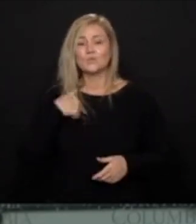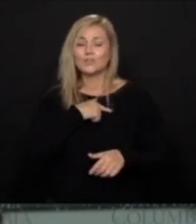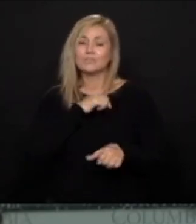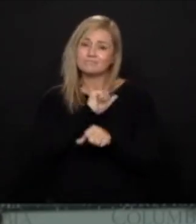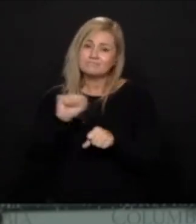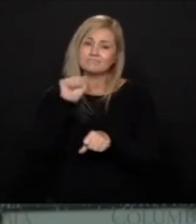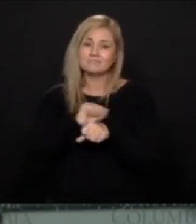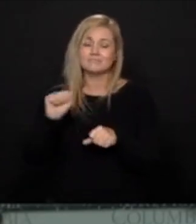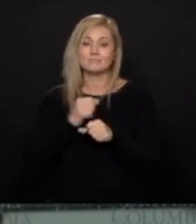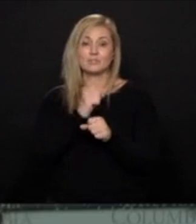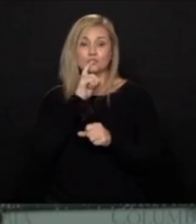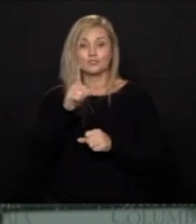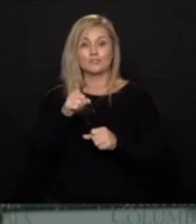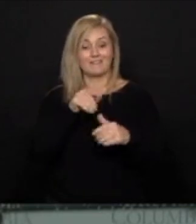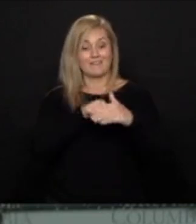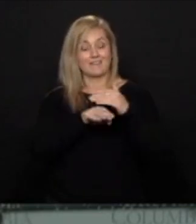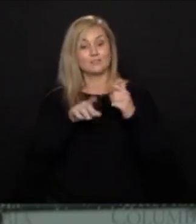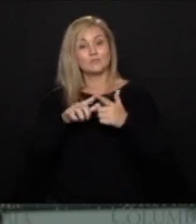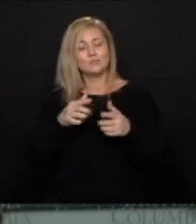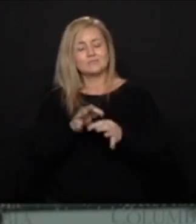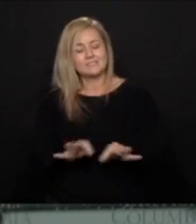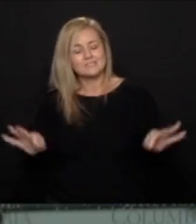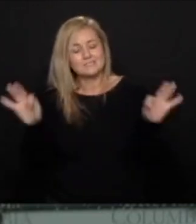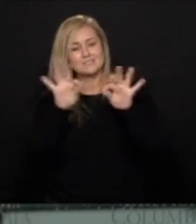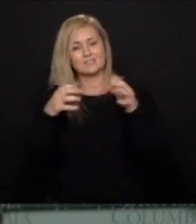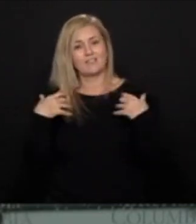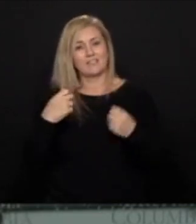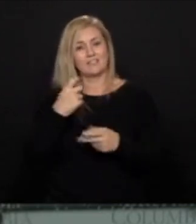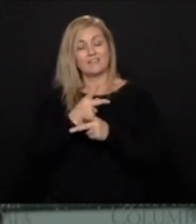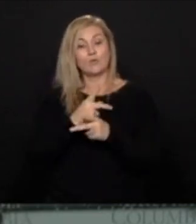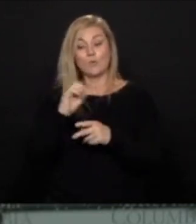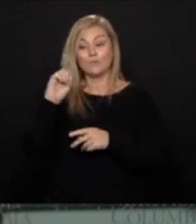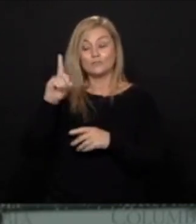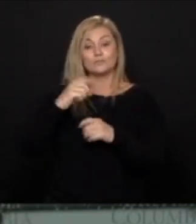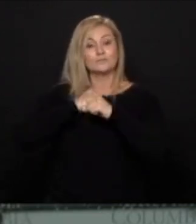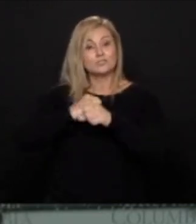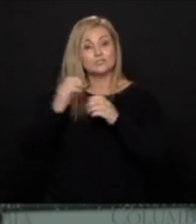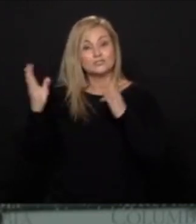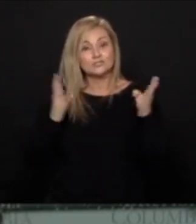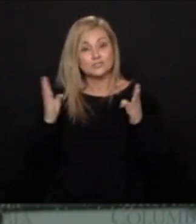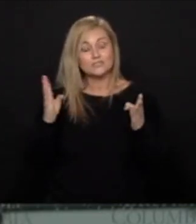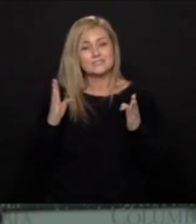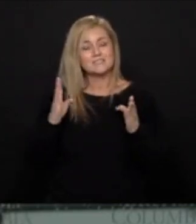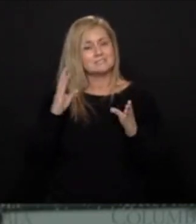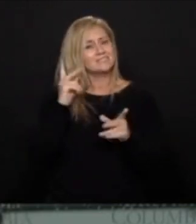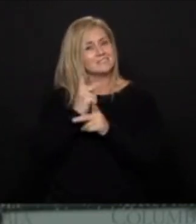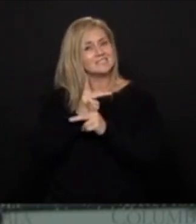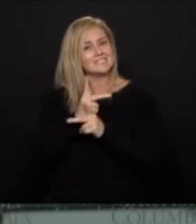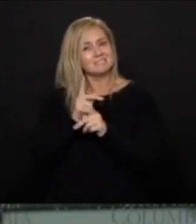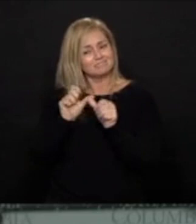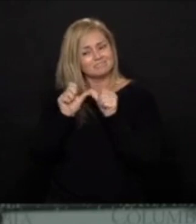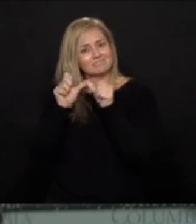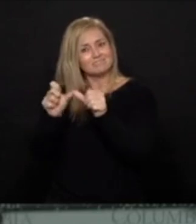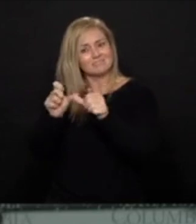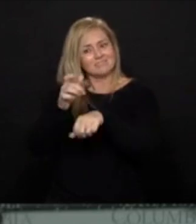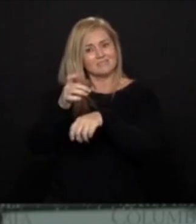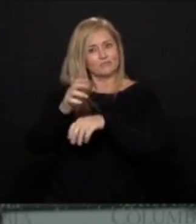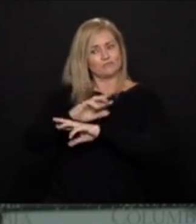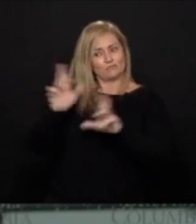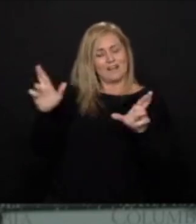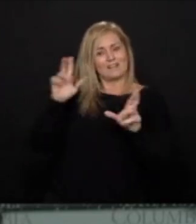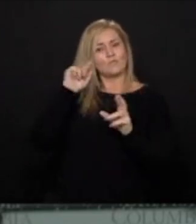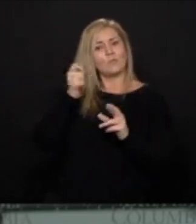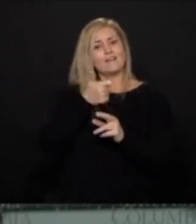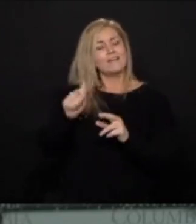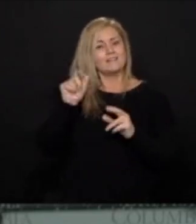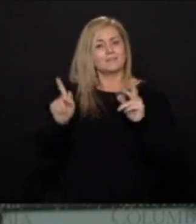also working to ensure that access to essential health care, like overdose prevention services, remain available and safe